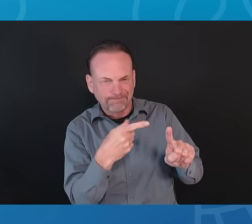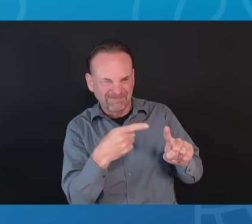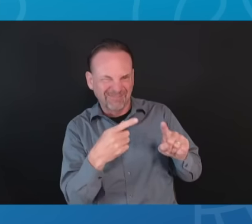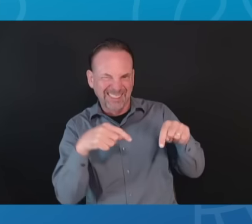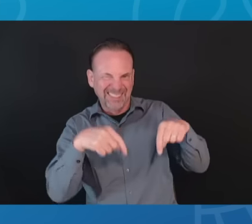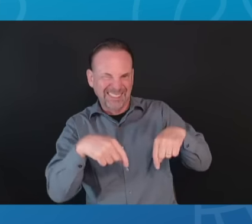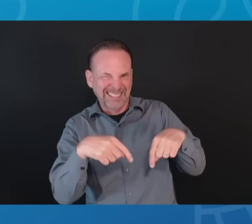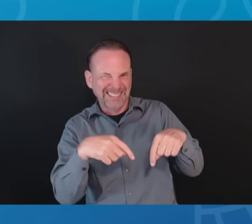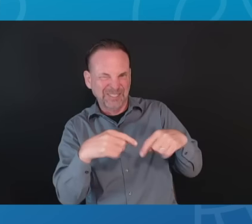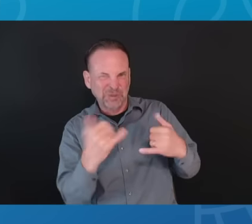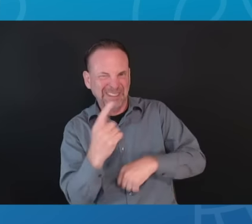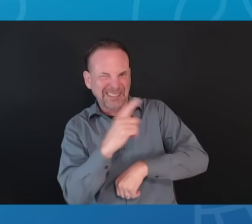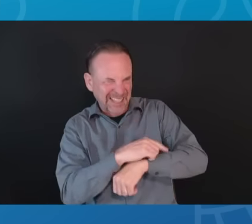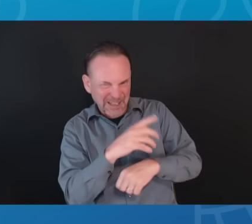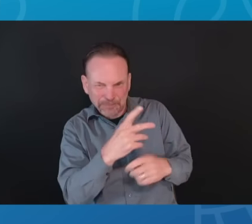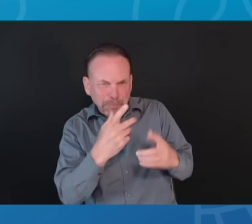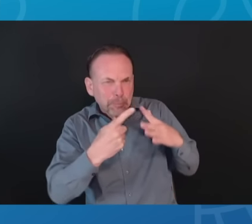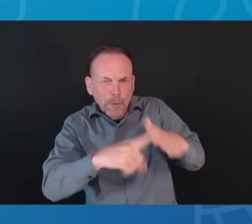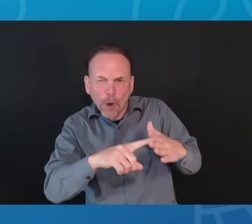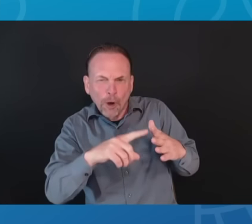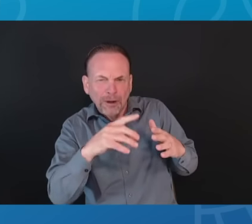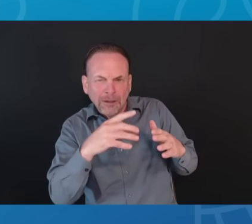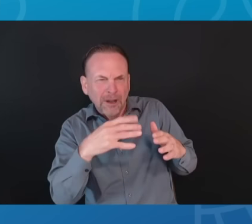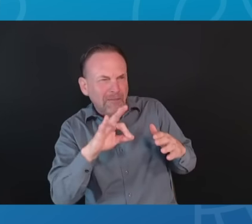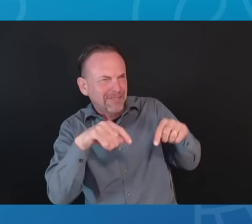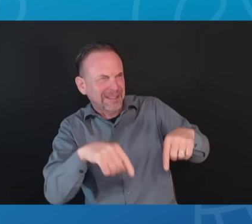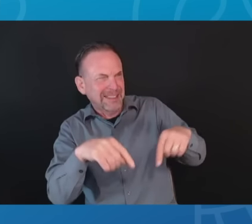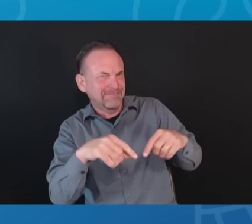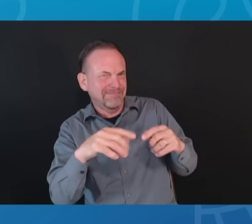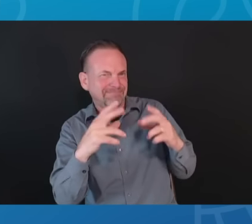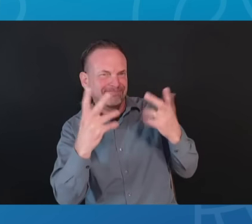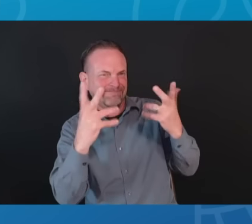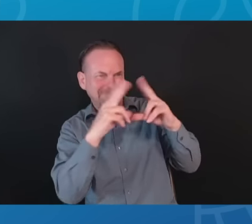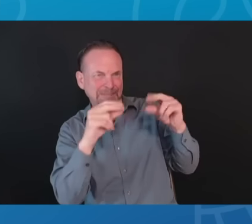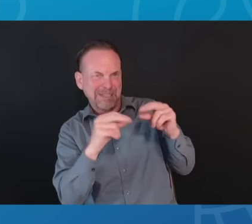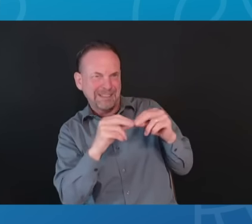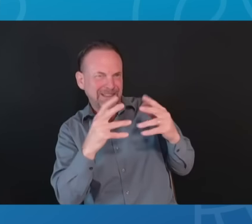any assessments to offer. Obviously, we ultimately want to see a diplomatic resolution.